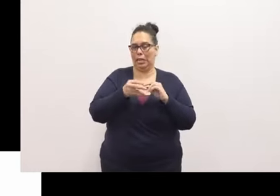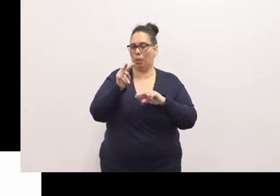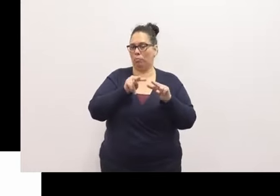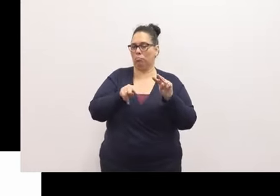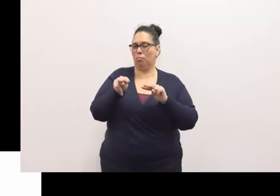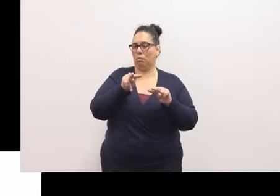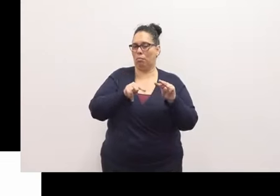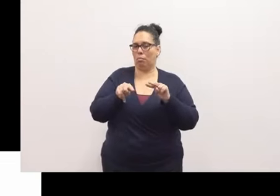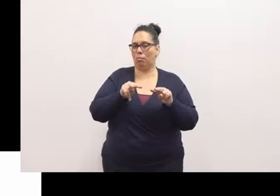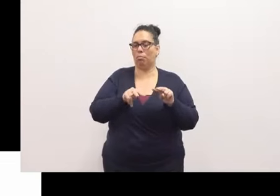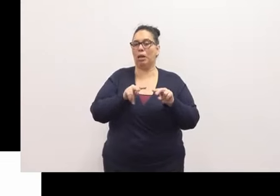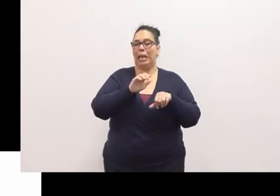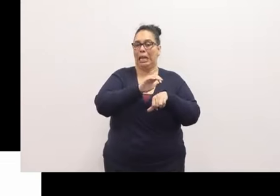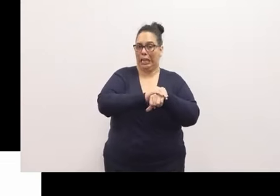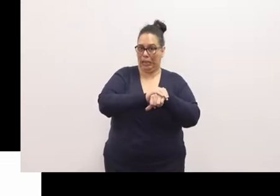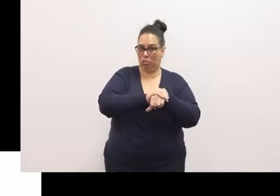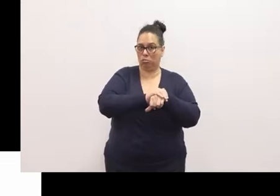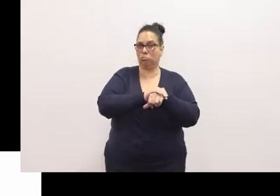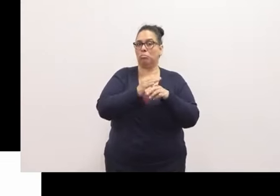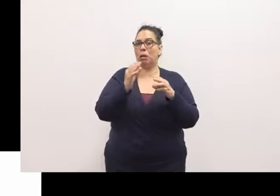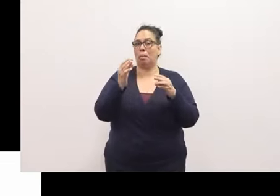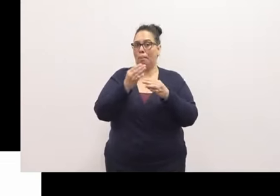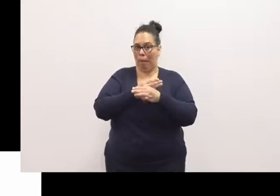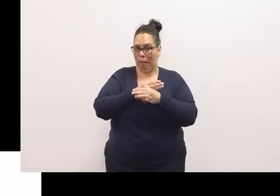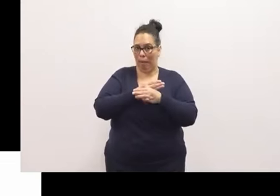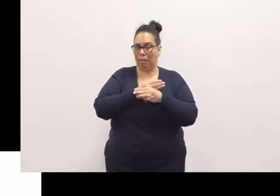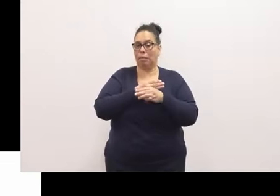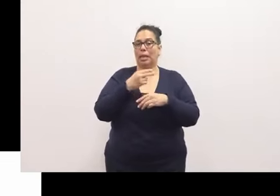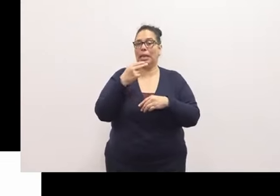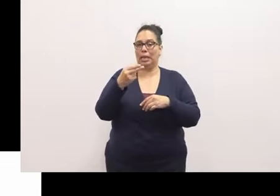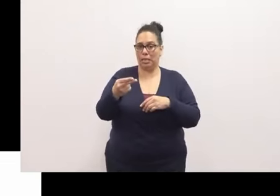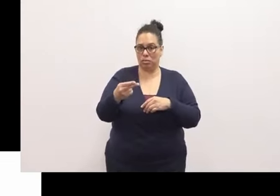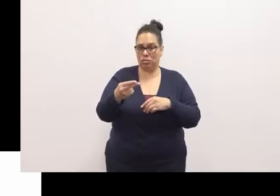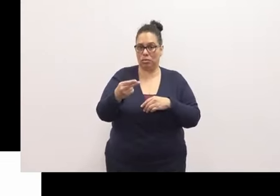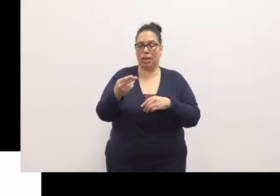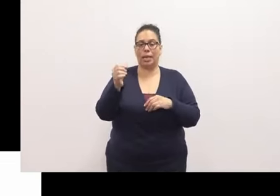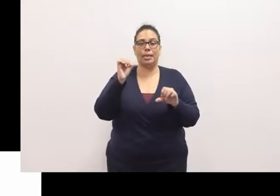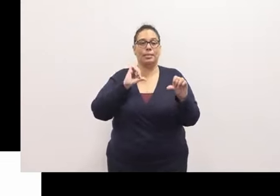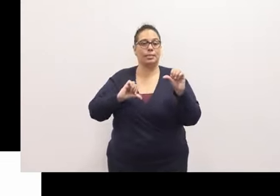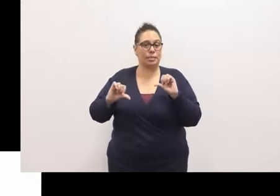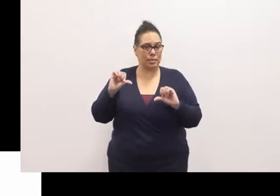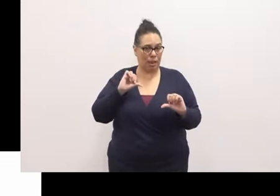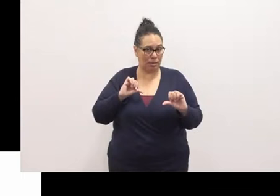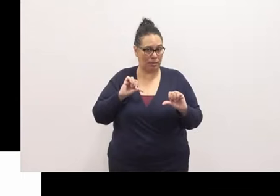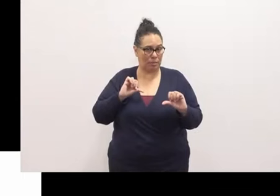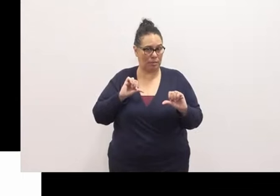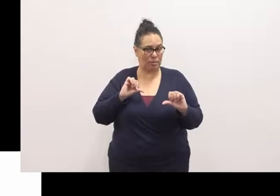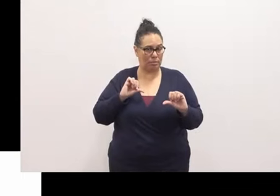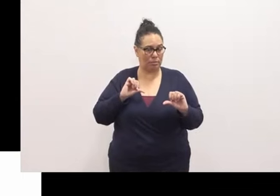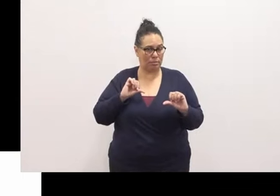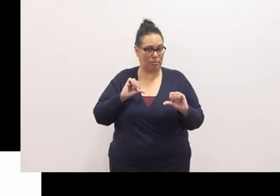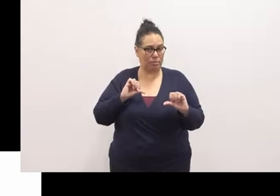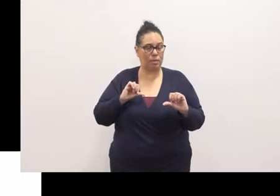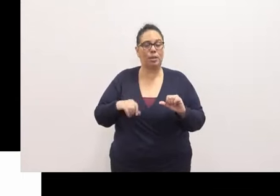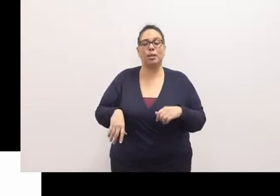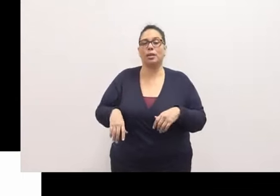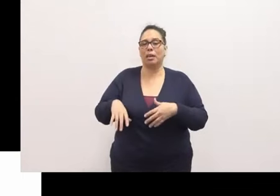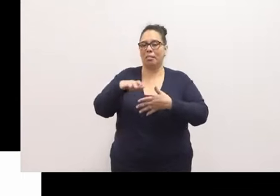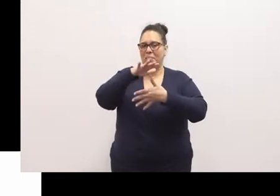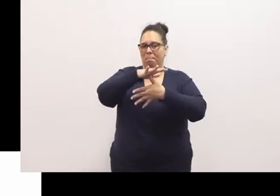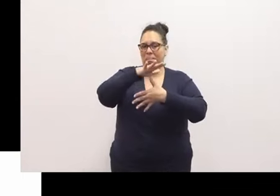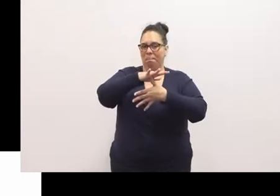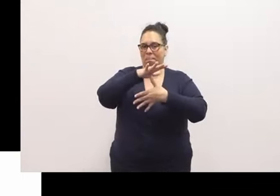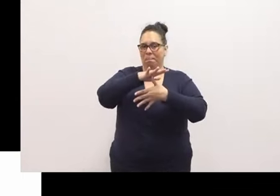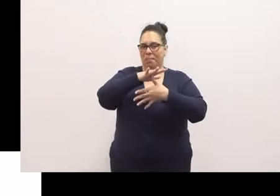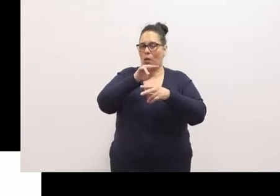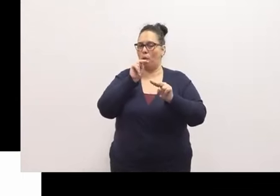We had English, math, history, there might be a science. Now we're looking in 12th grade, we're looking at everything. And